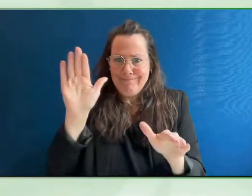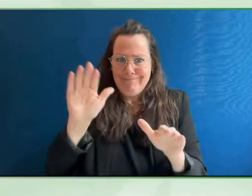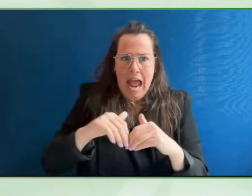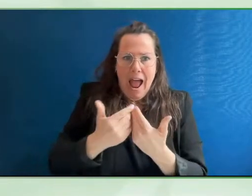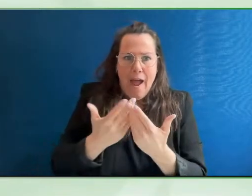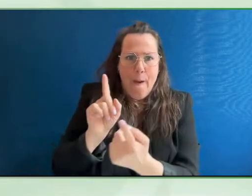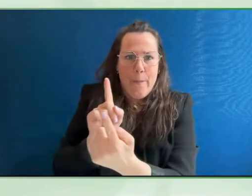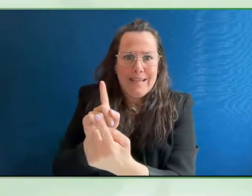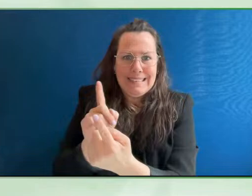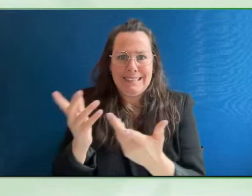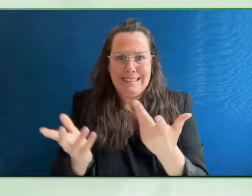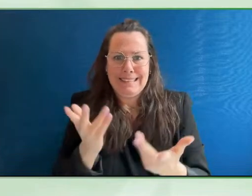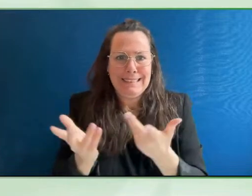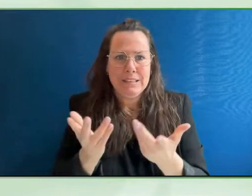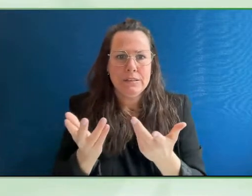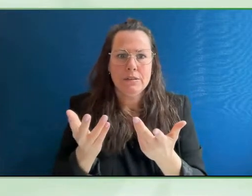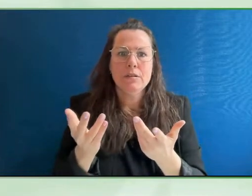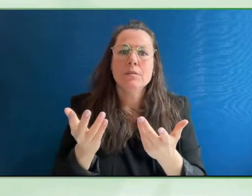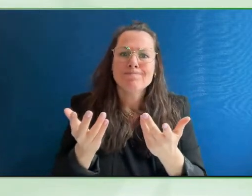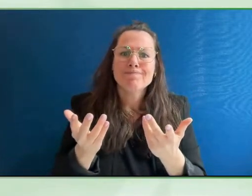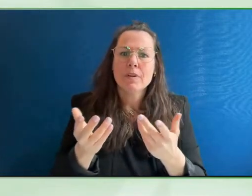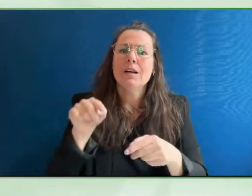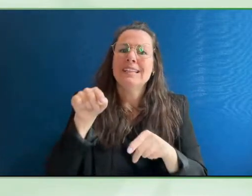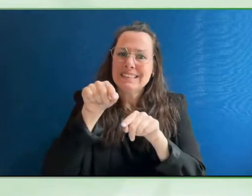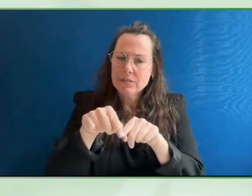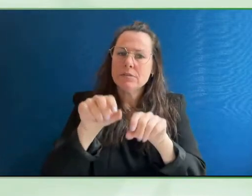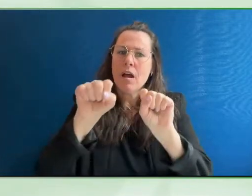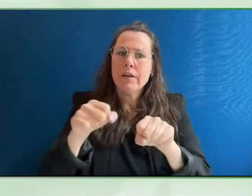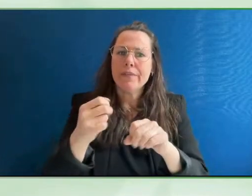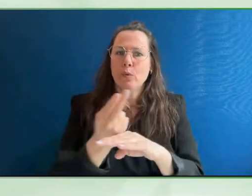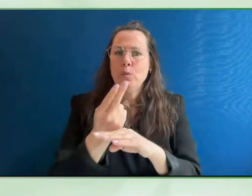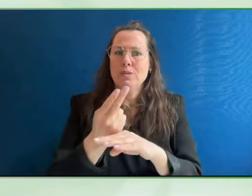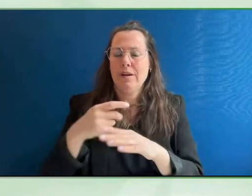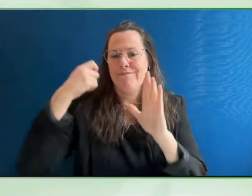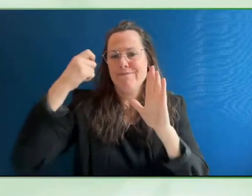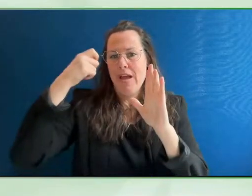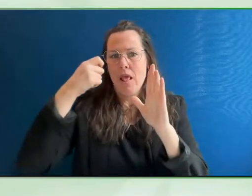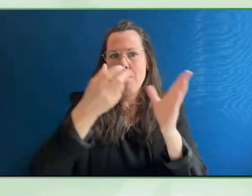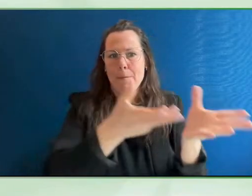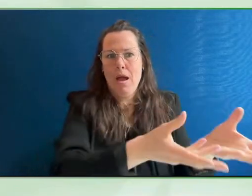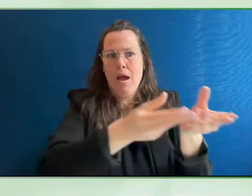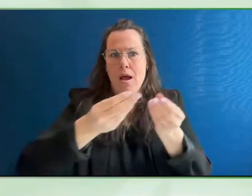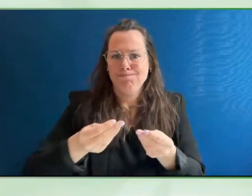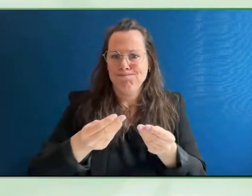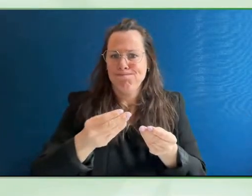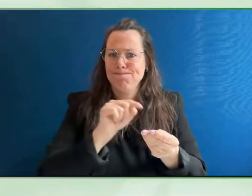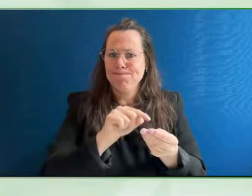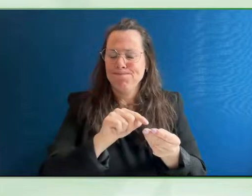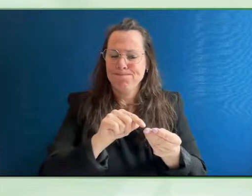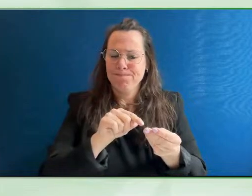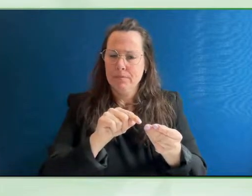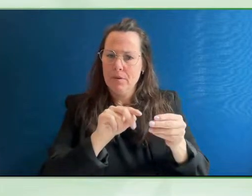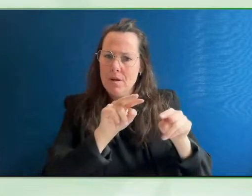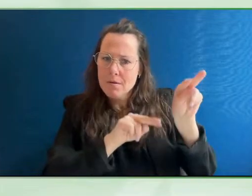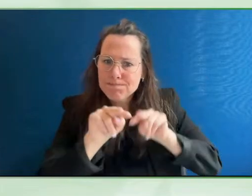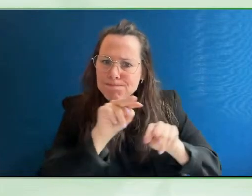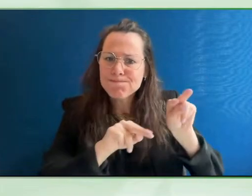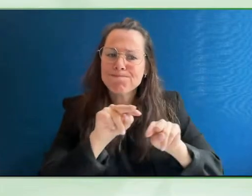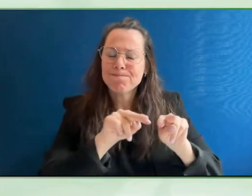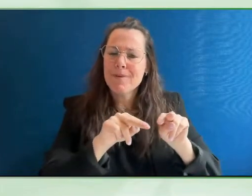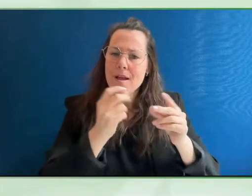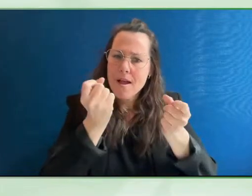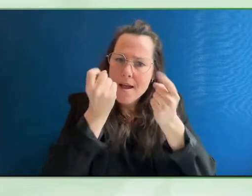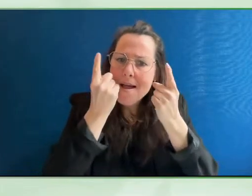also employers actually. We are serving all the organizations that are participating in